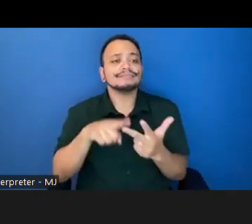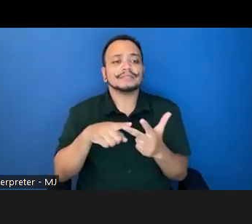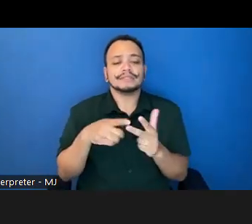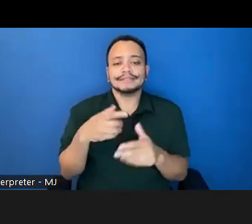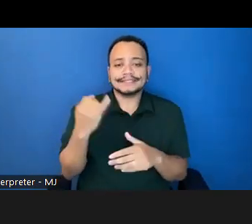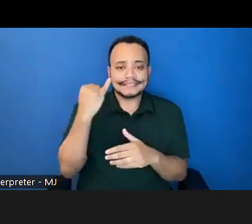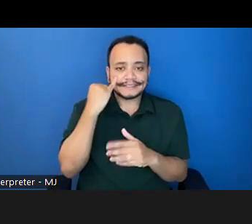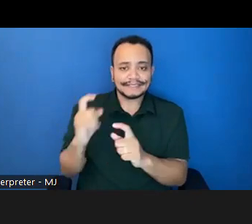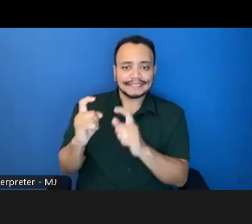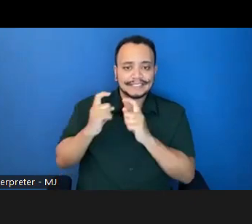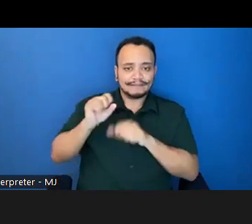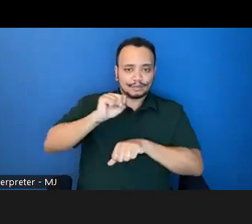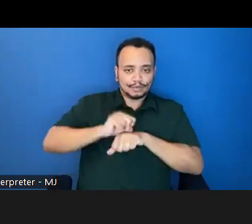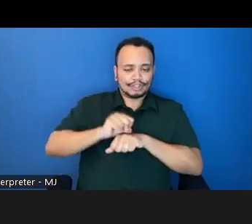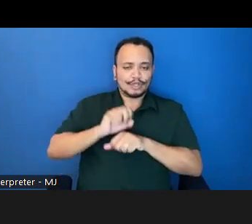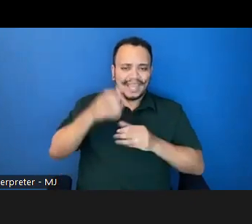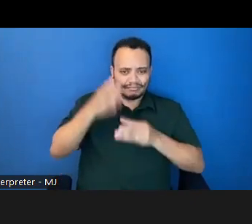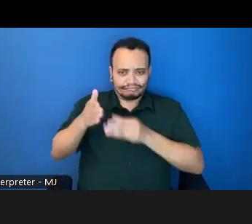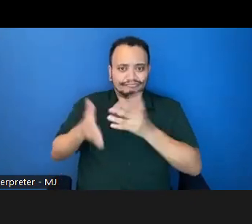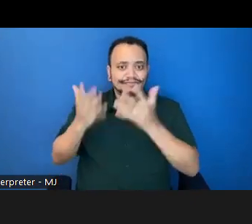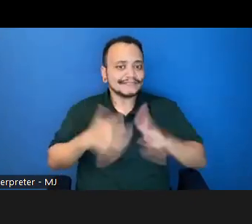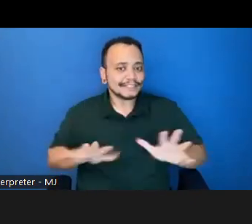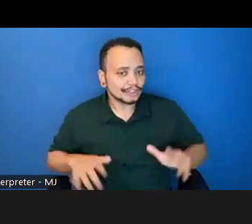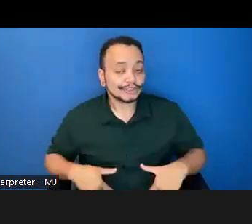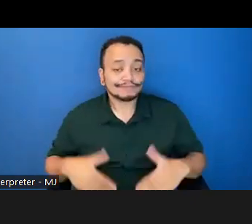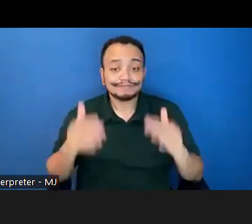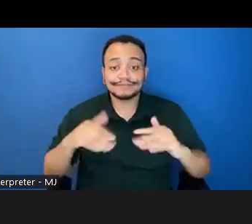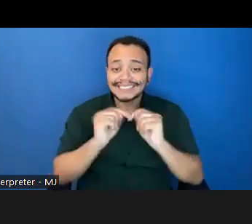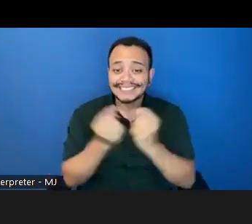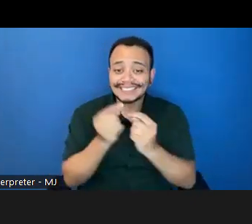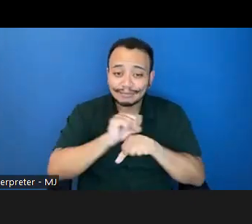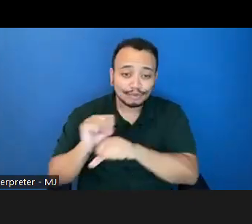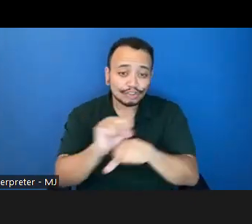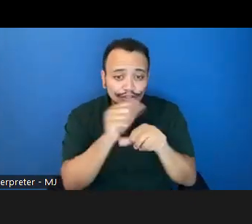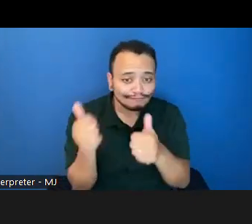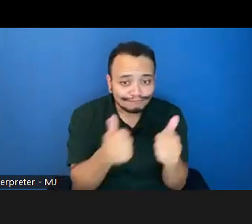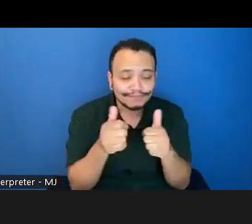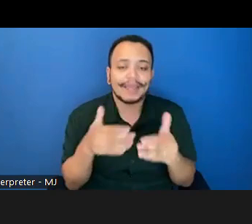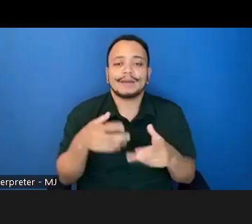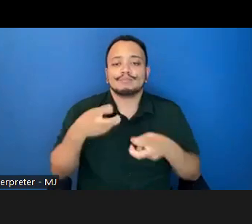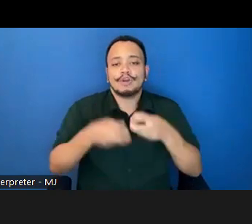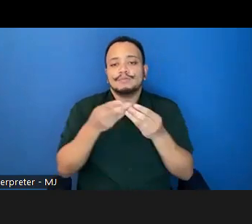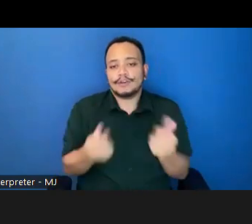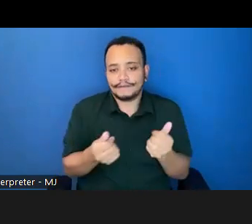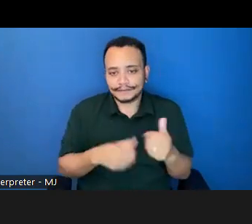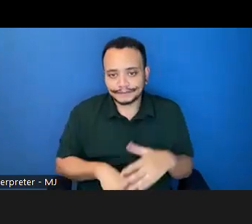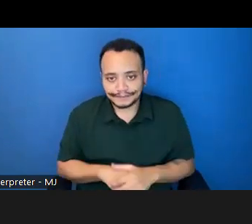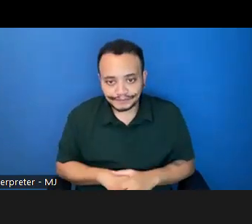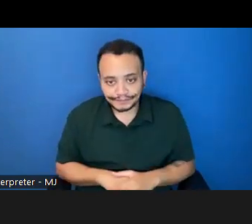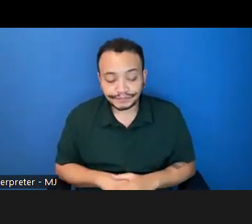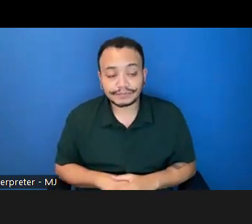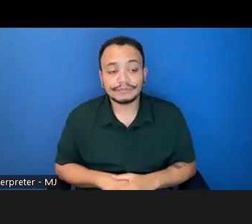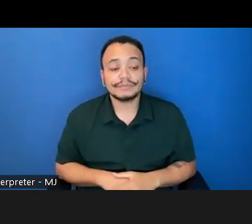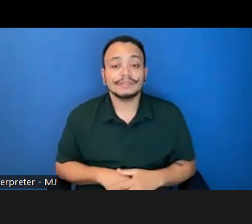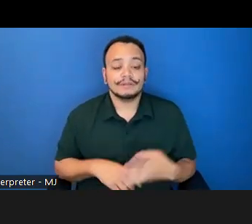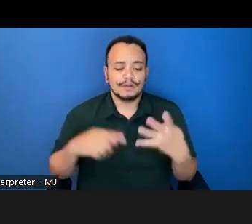tasks, teamwork, and problem solving. And then there's two additional categories